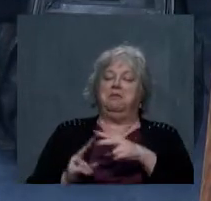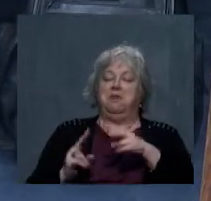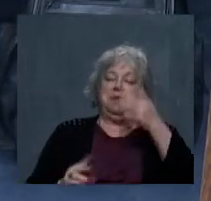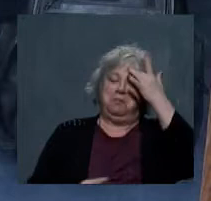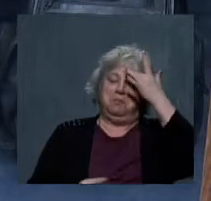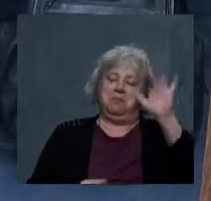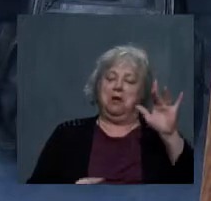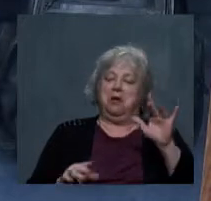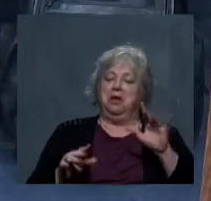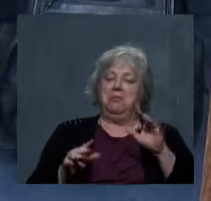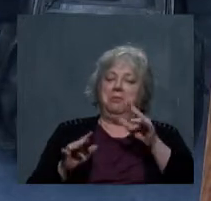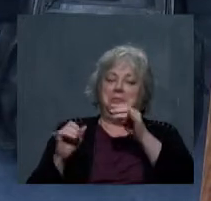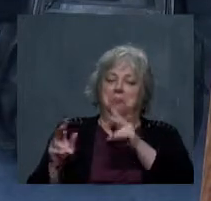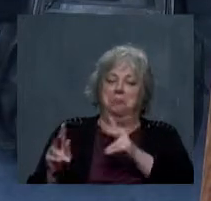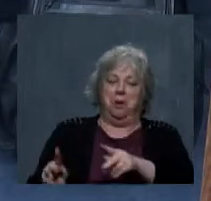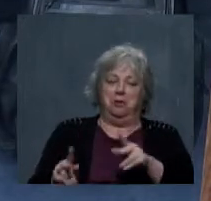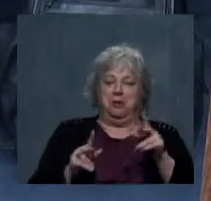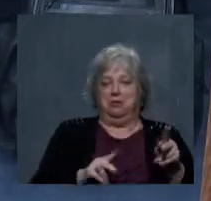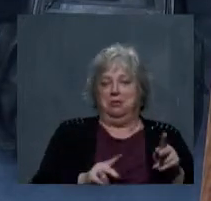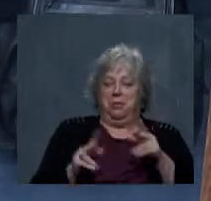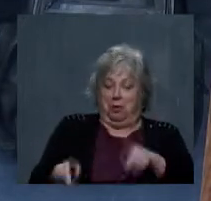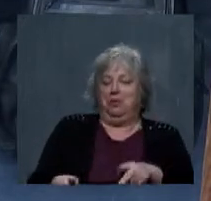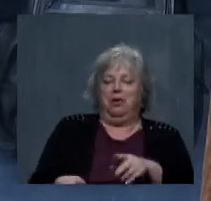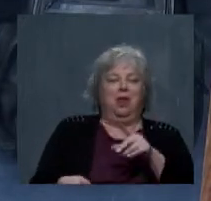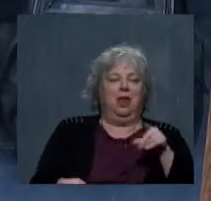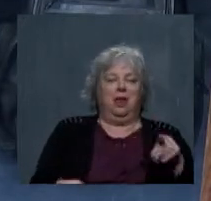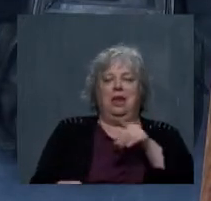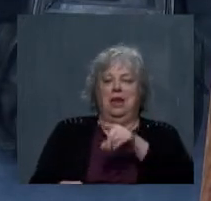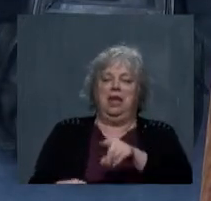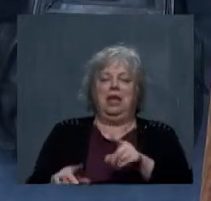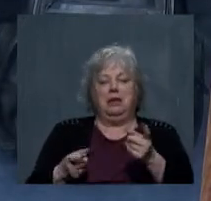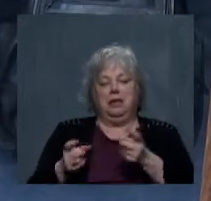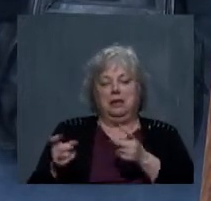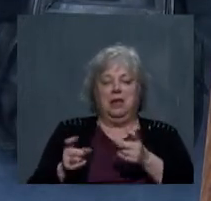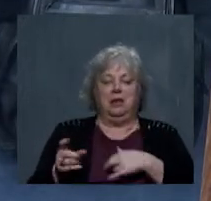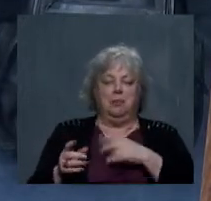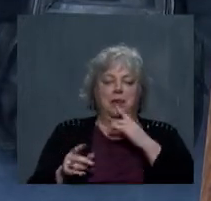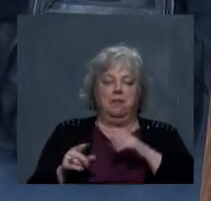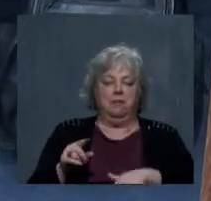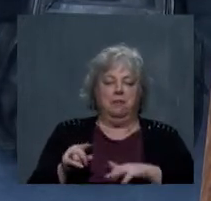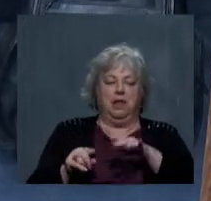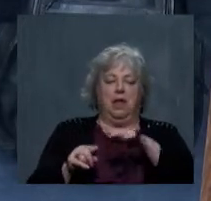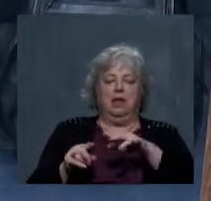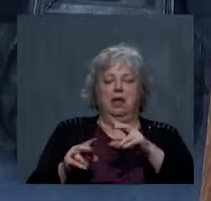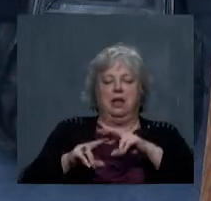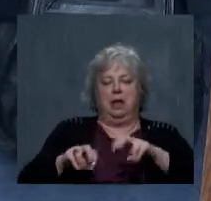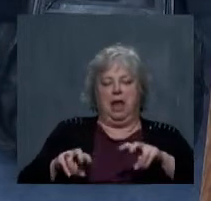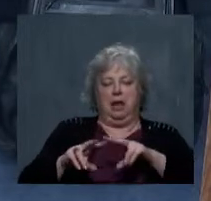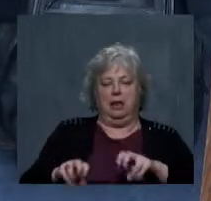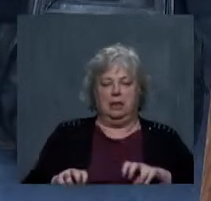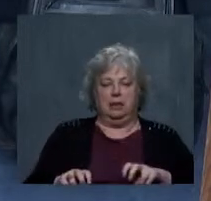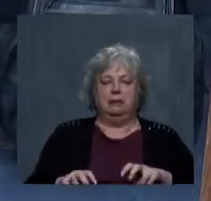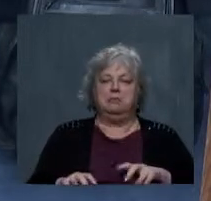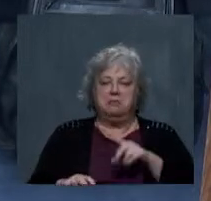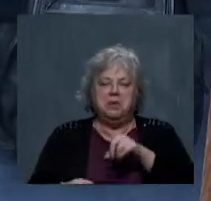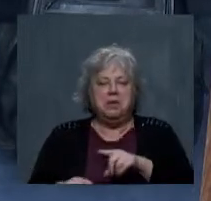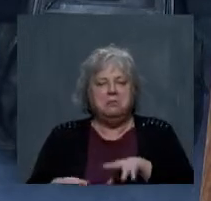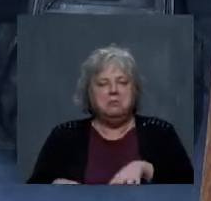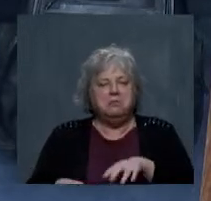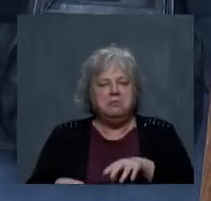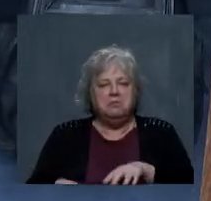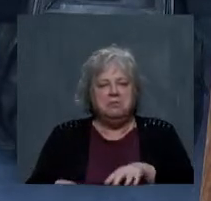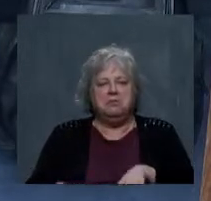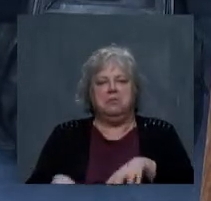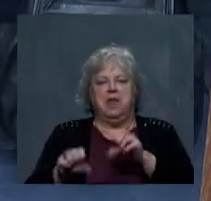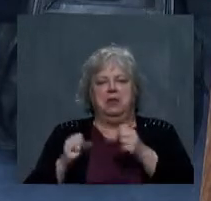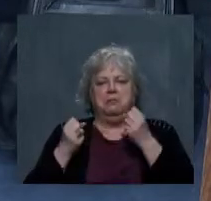do my floodway analysis. And he's since now taken a lot of coursework to become what I think is